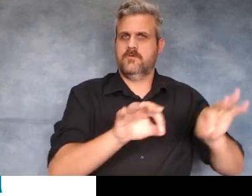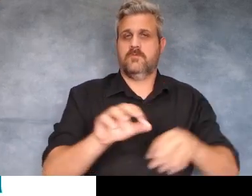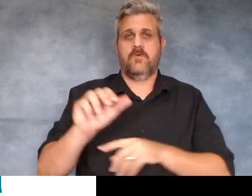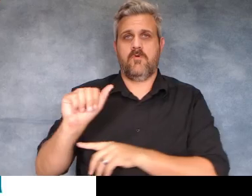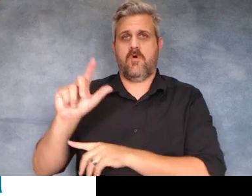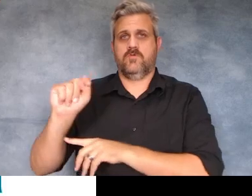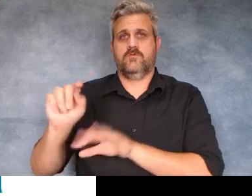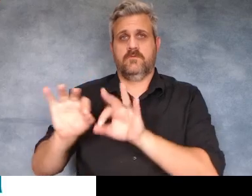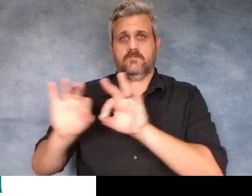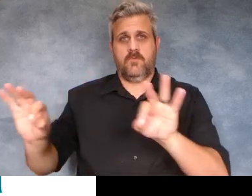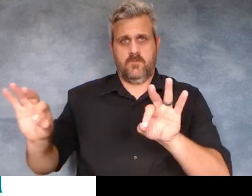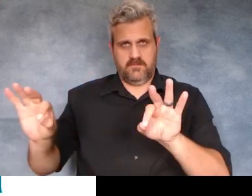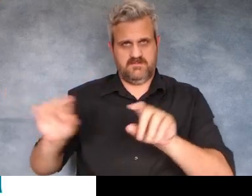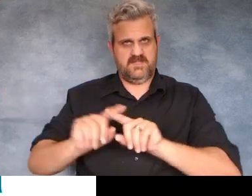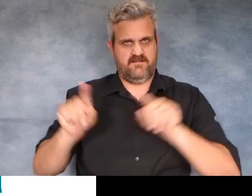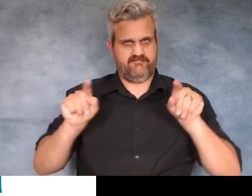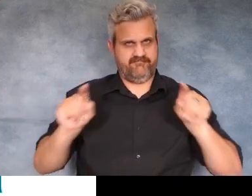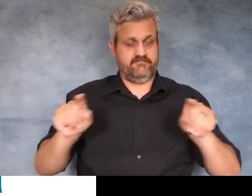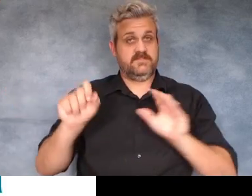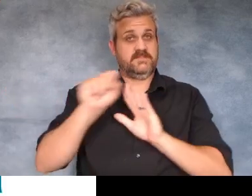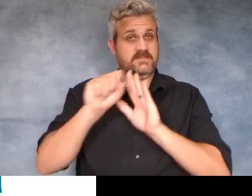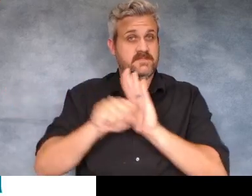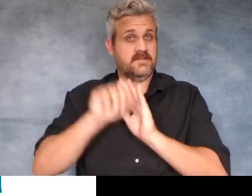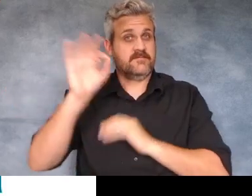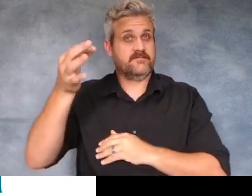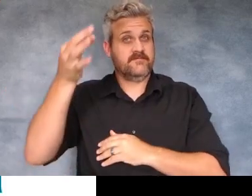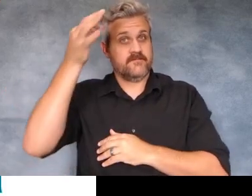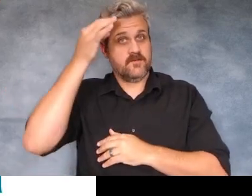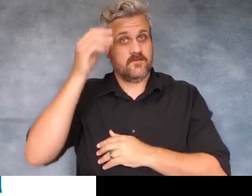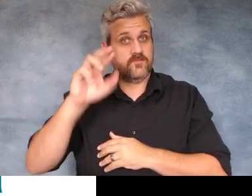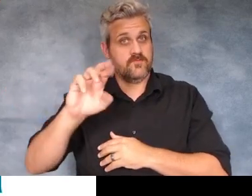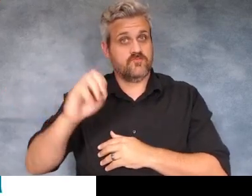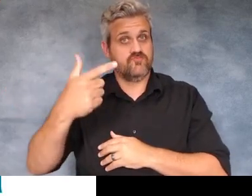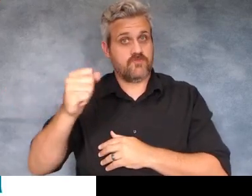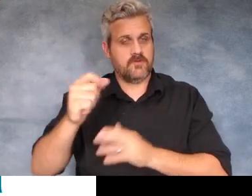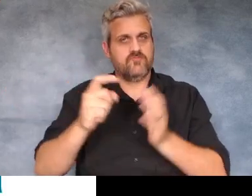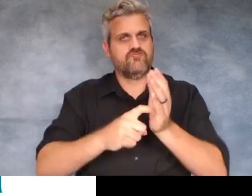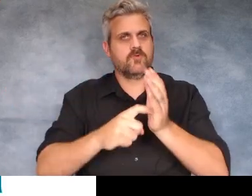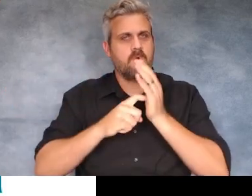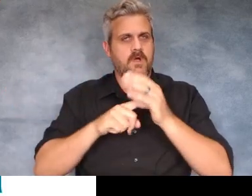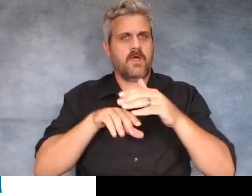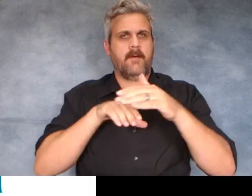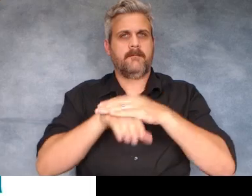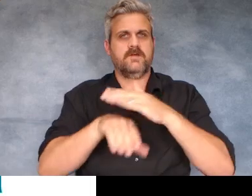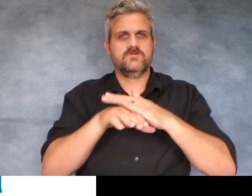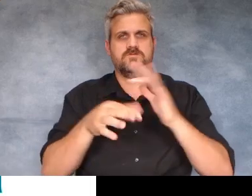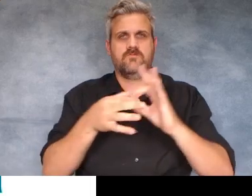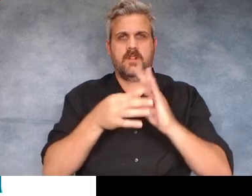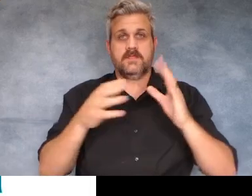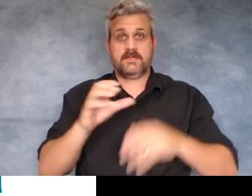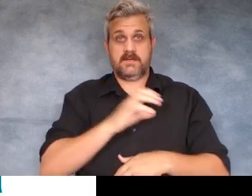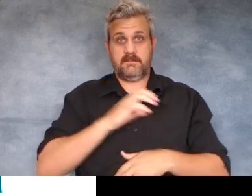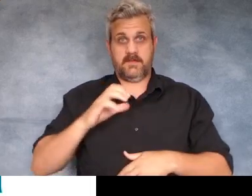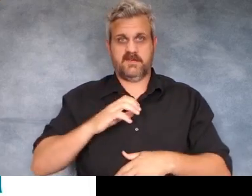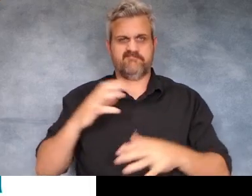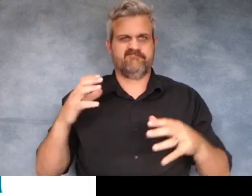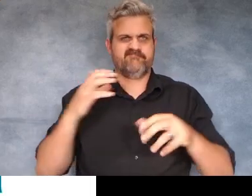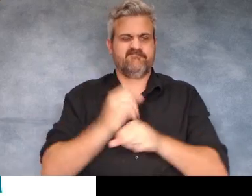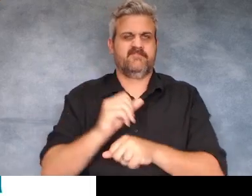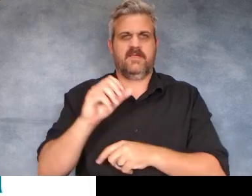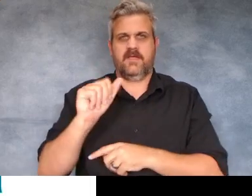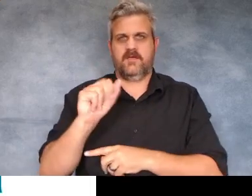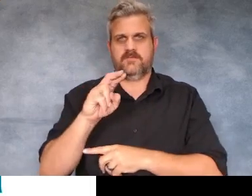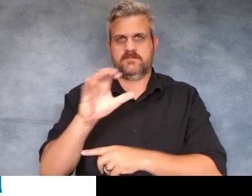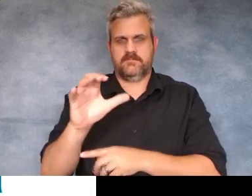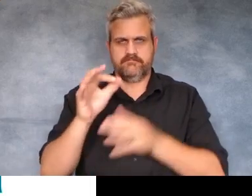school diploma. State and federal regulations require the admission and release committees, or ARCs, to explain